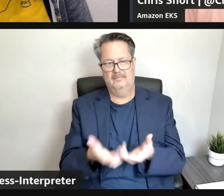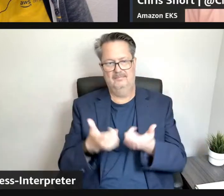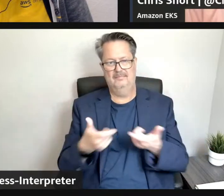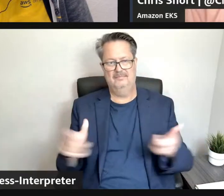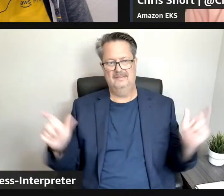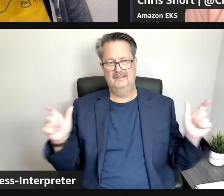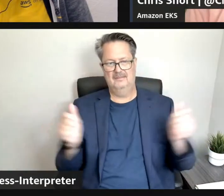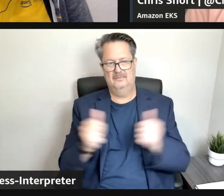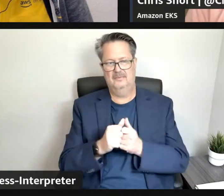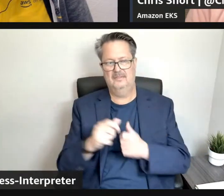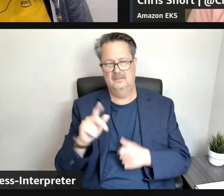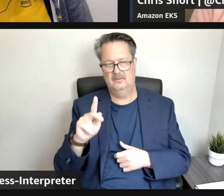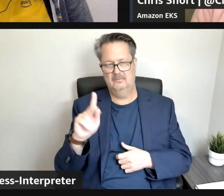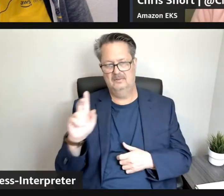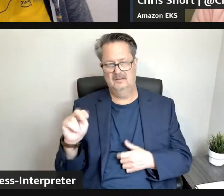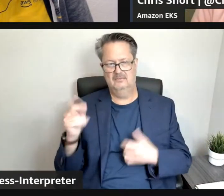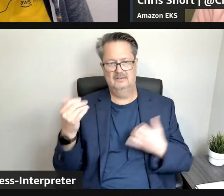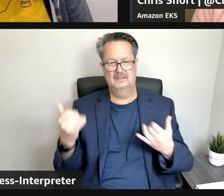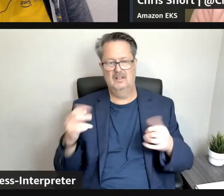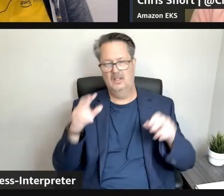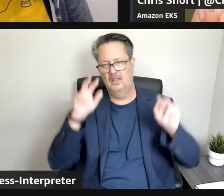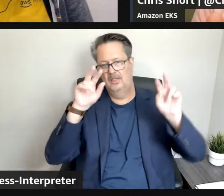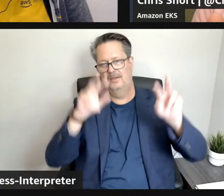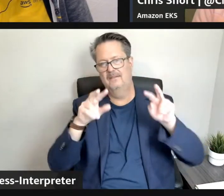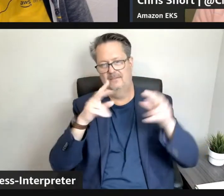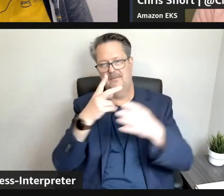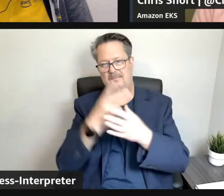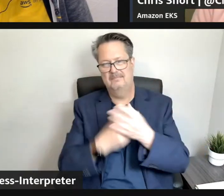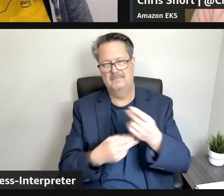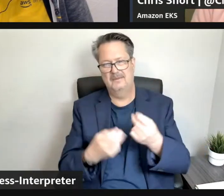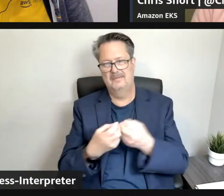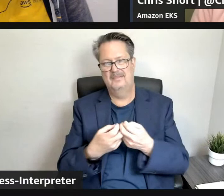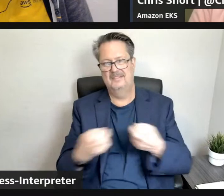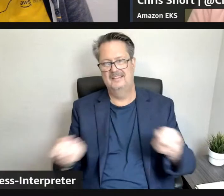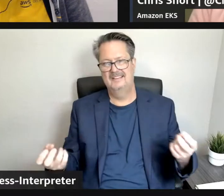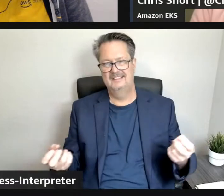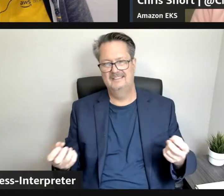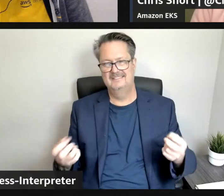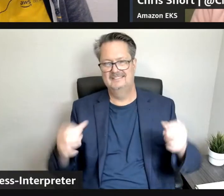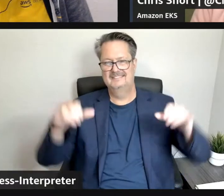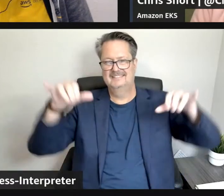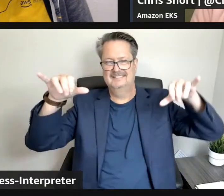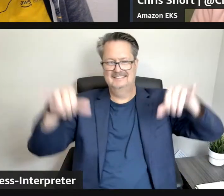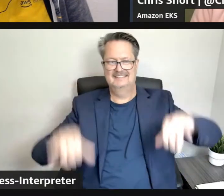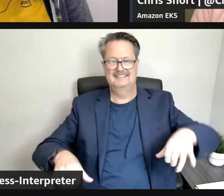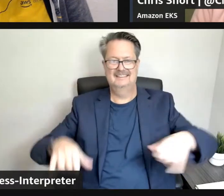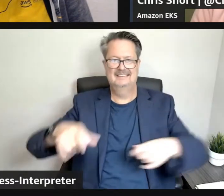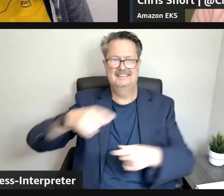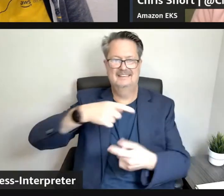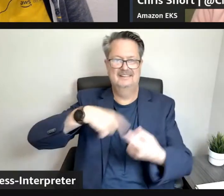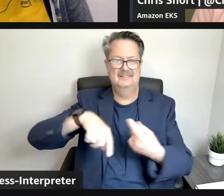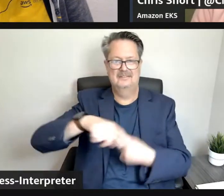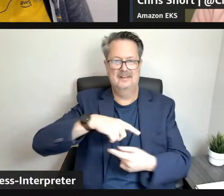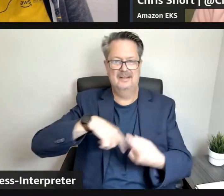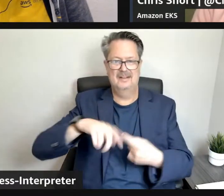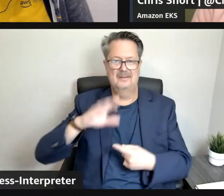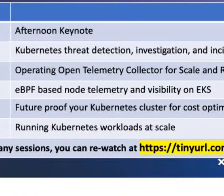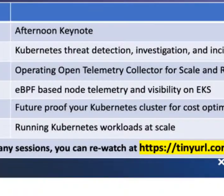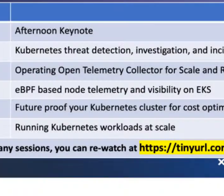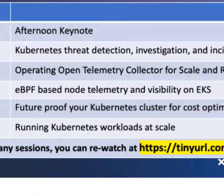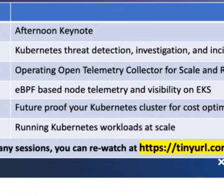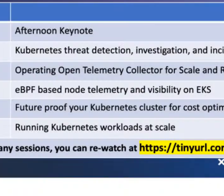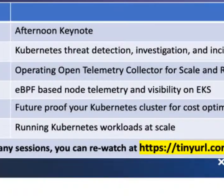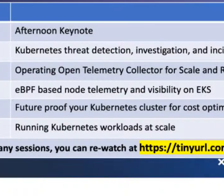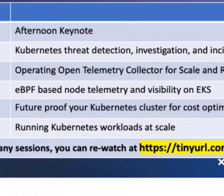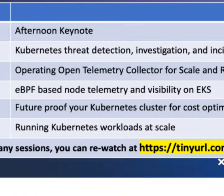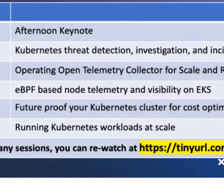now. So looking forward to both of these. Stick around and we will have them up shortly.